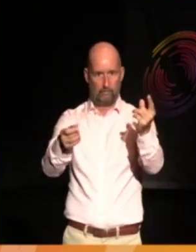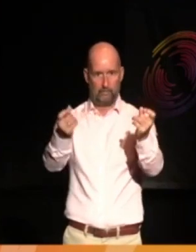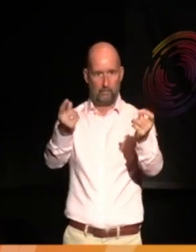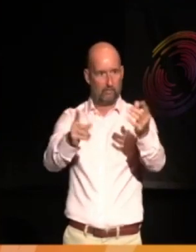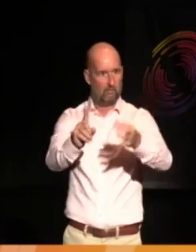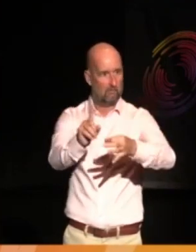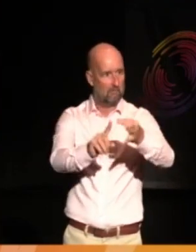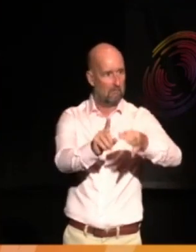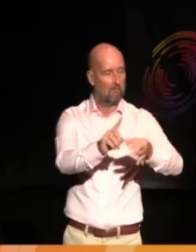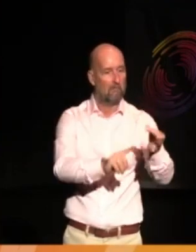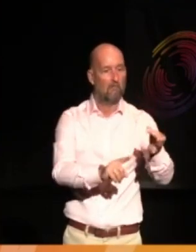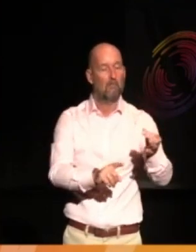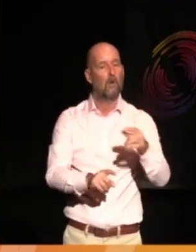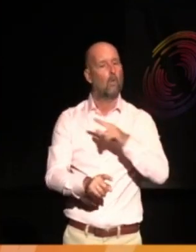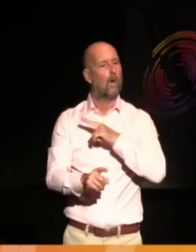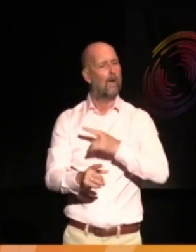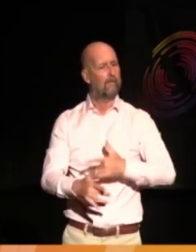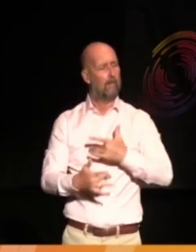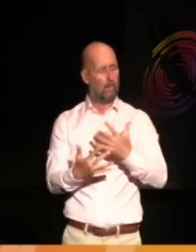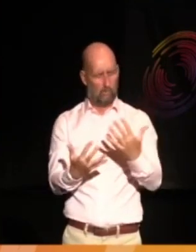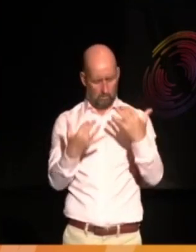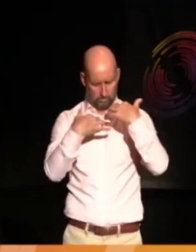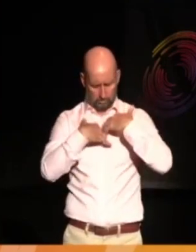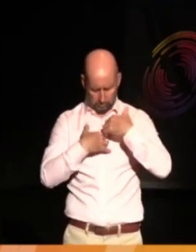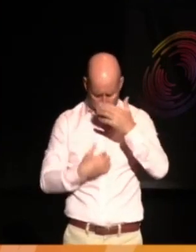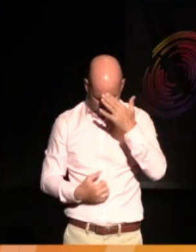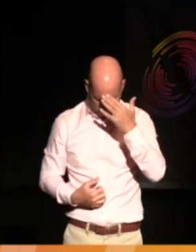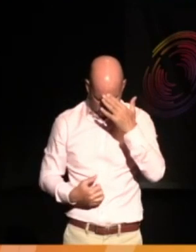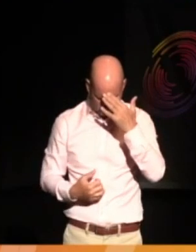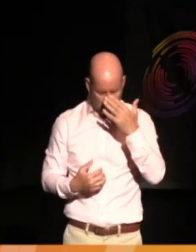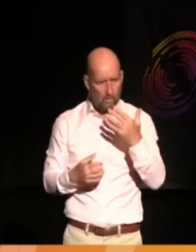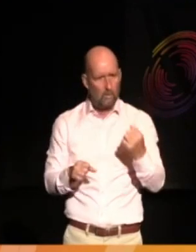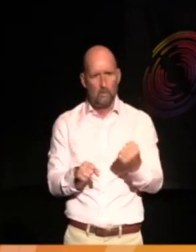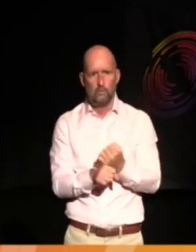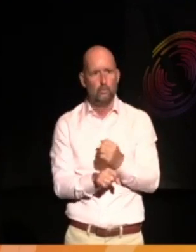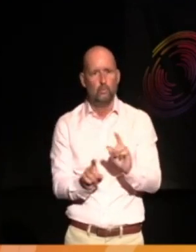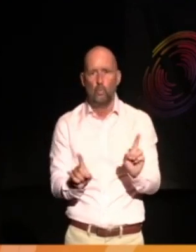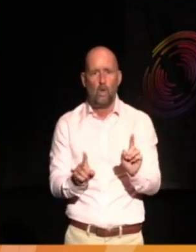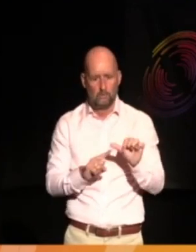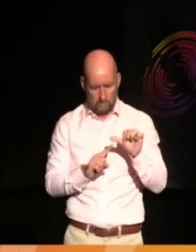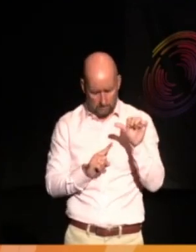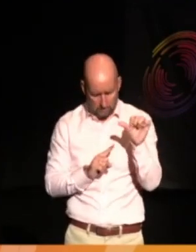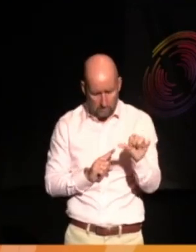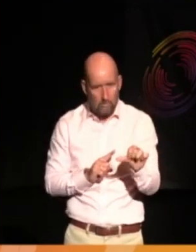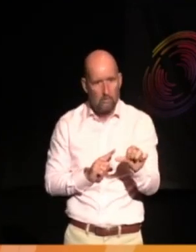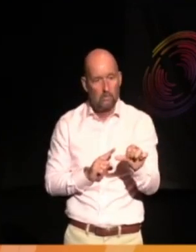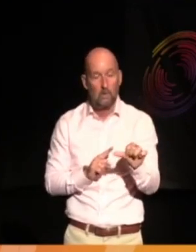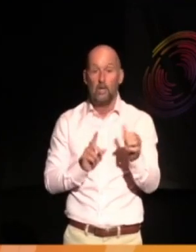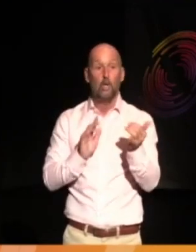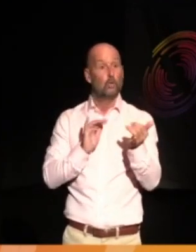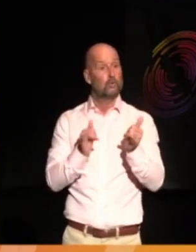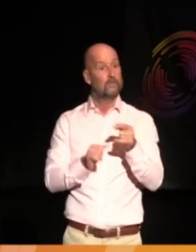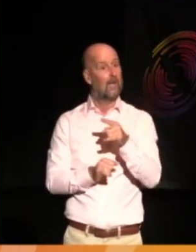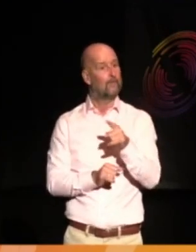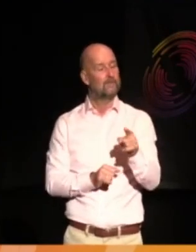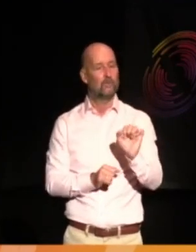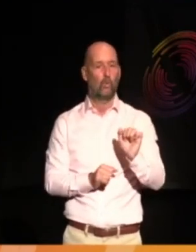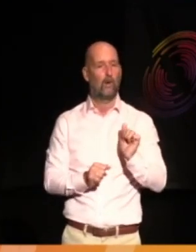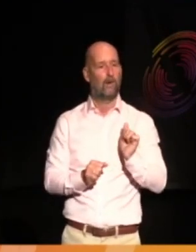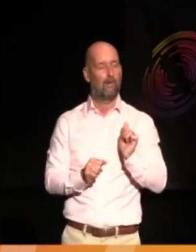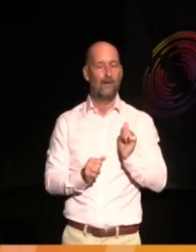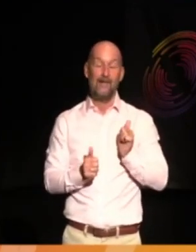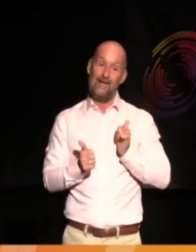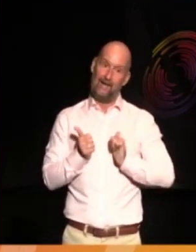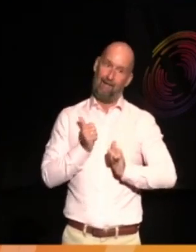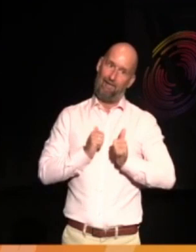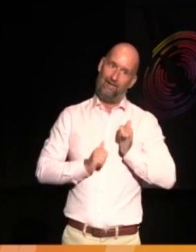overwhelming to think about what can we do. And sometimes your ego can get involved, can't it?